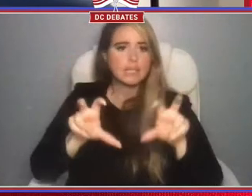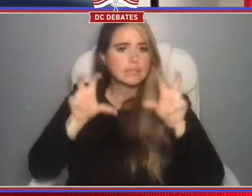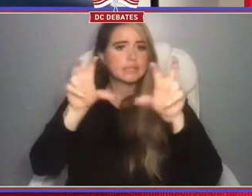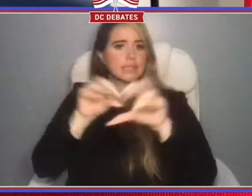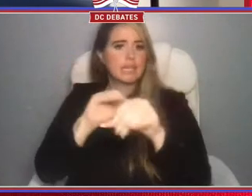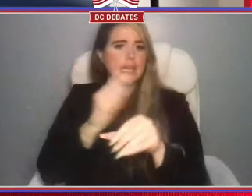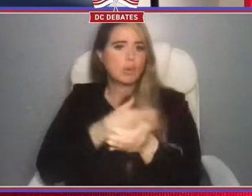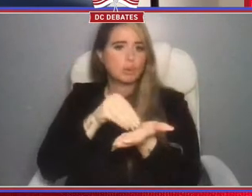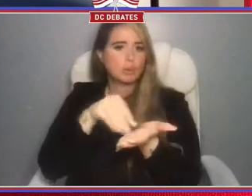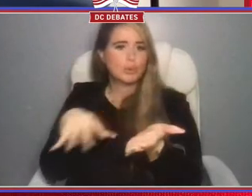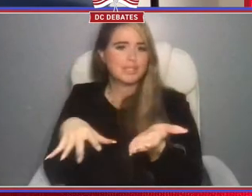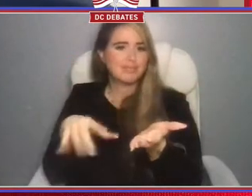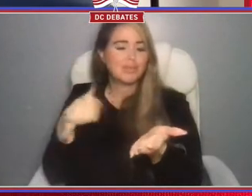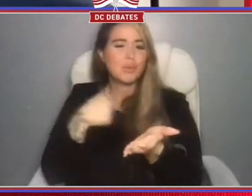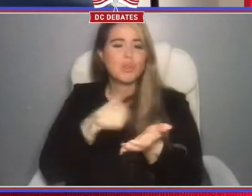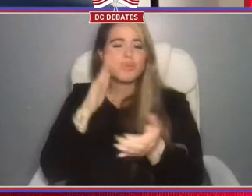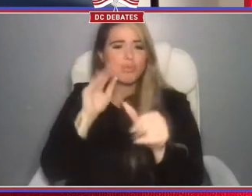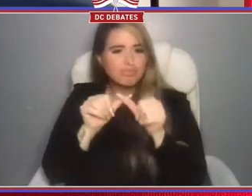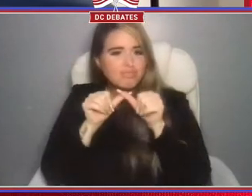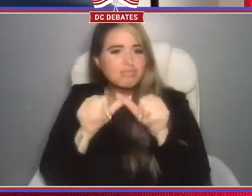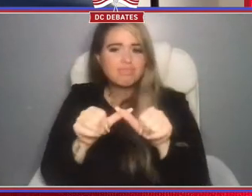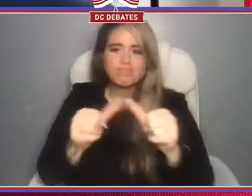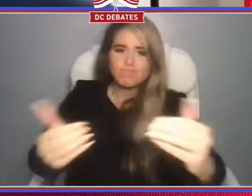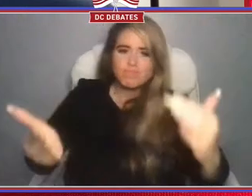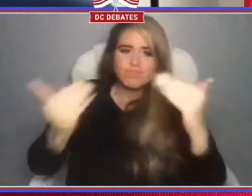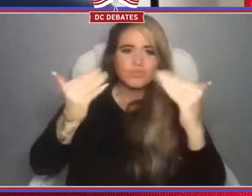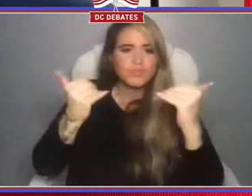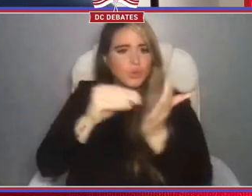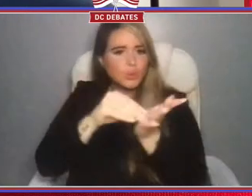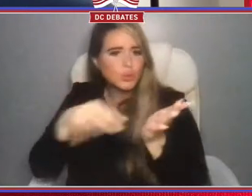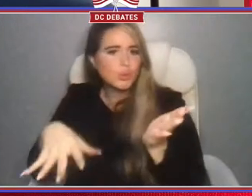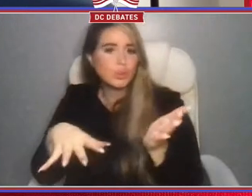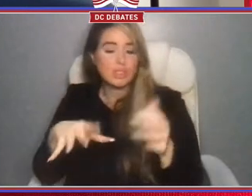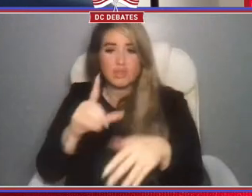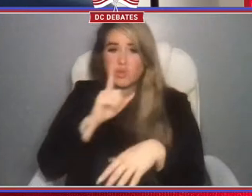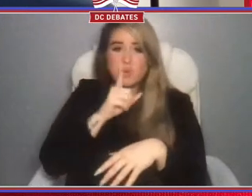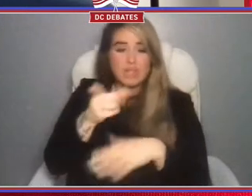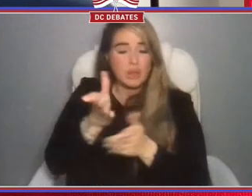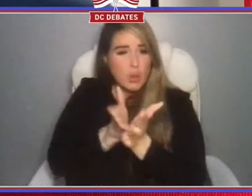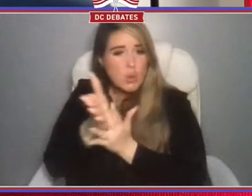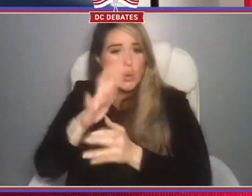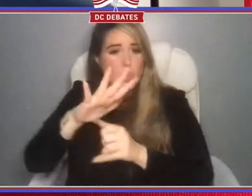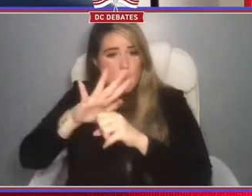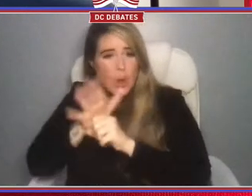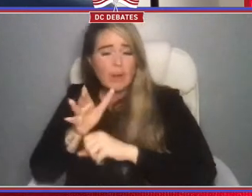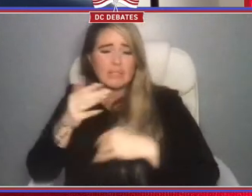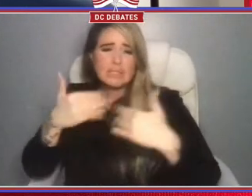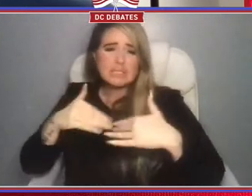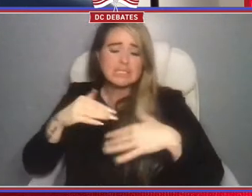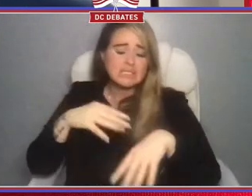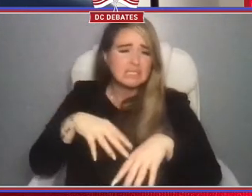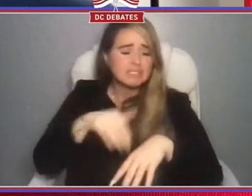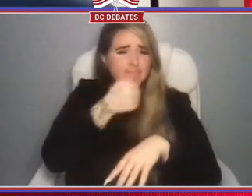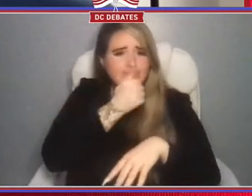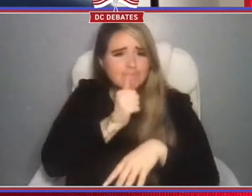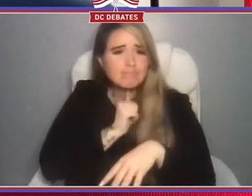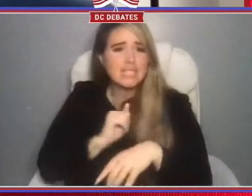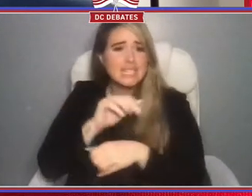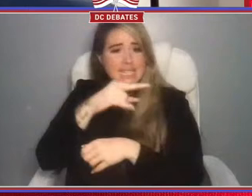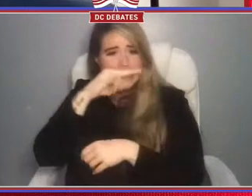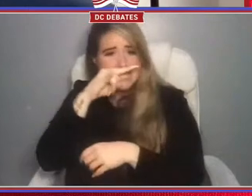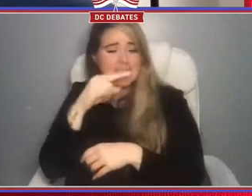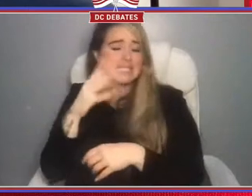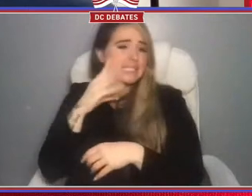to bring them back from the ravages of COVID. Our kids have been negatively impacted by COVID in